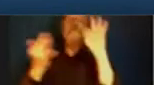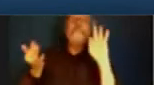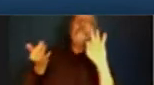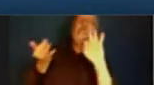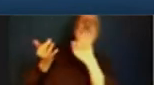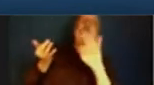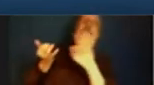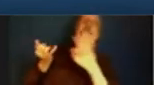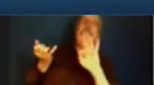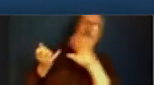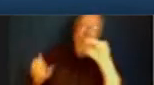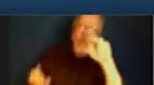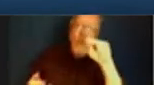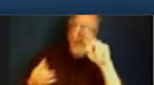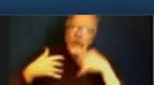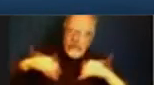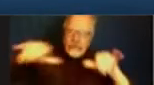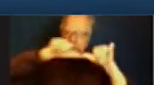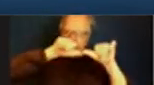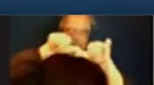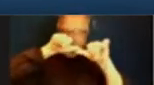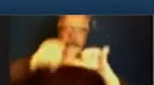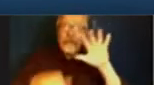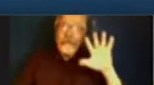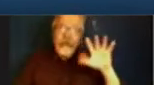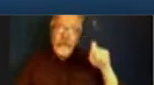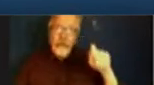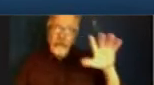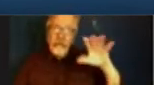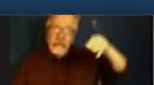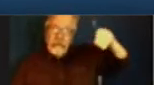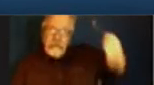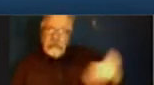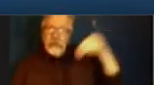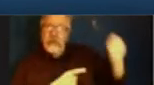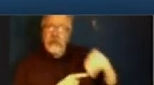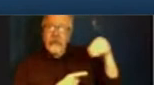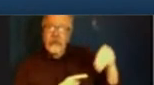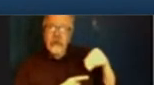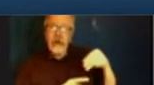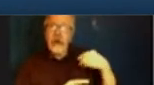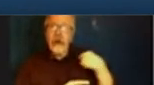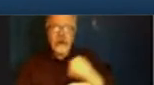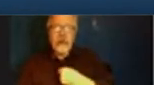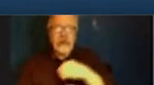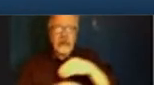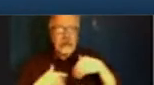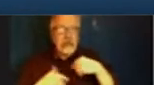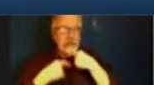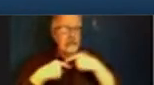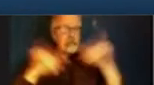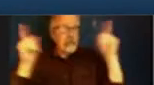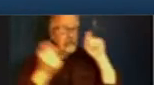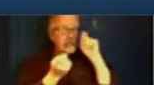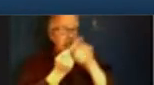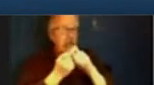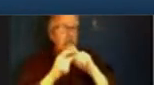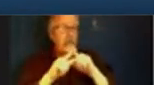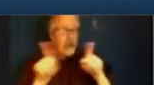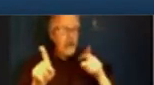of this 5.5 million. I'm not announcing it today because they're not absolutely firm, but we have good a good lead from additional ones as